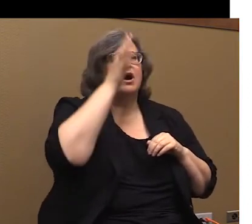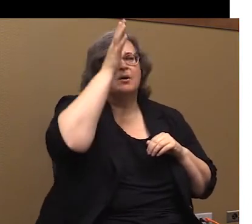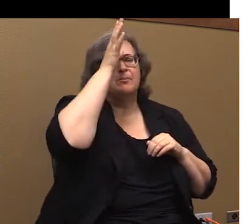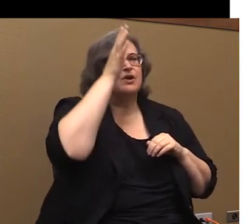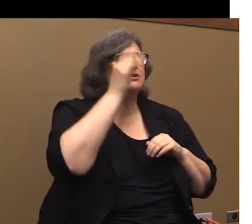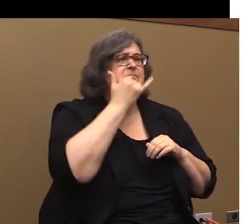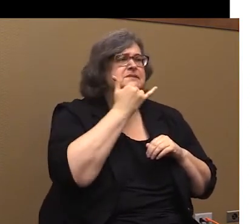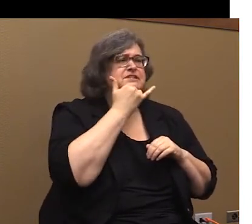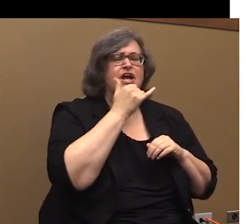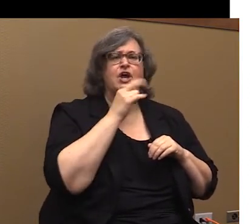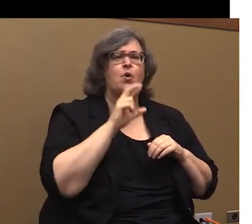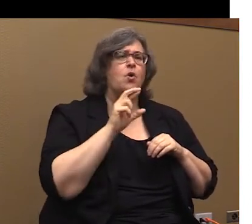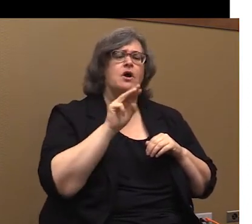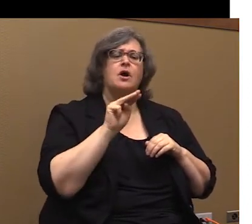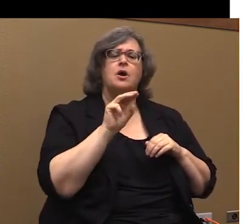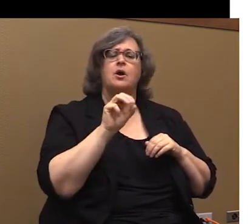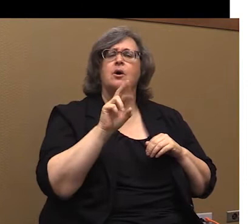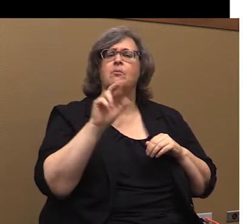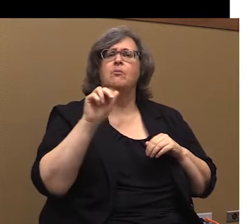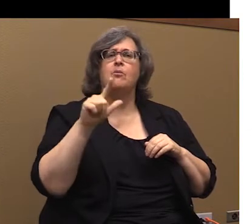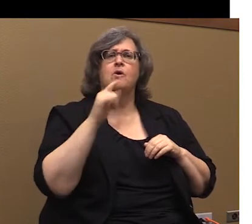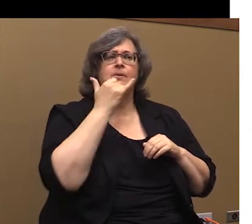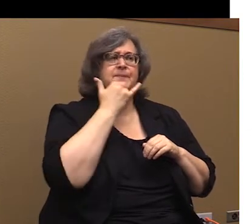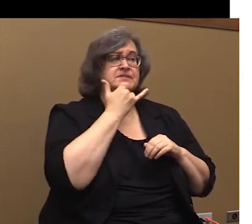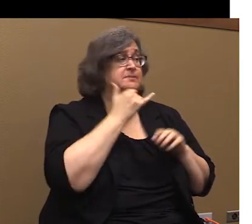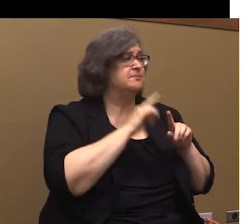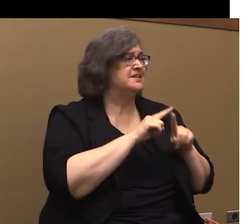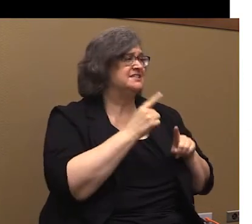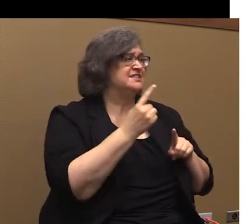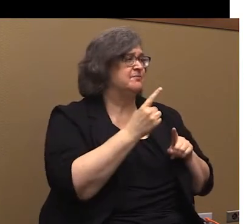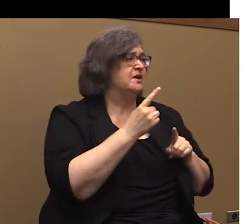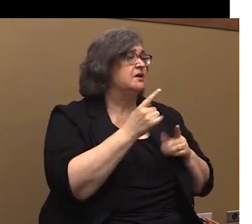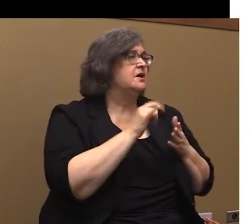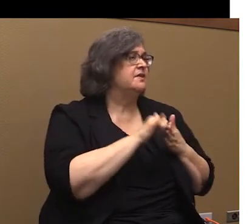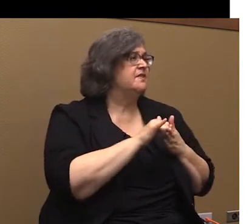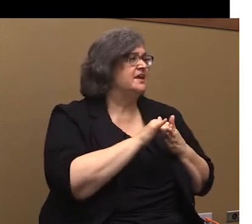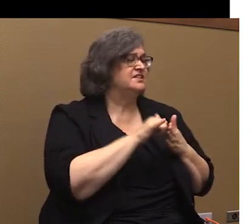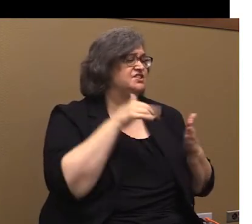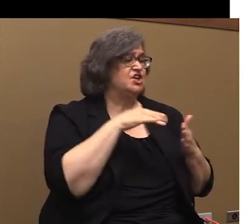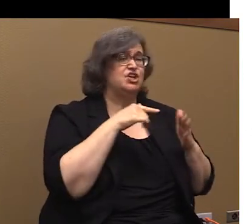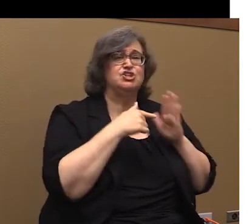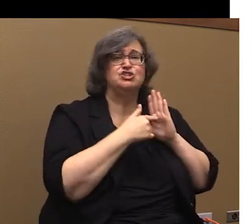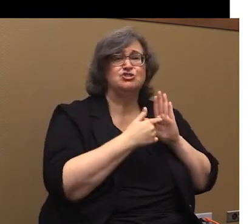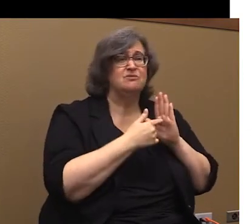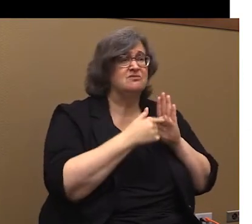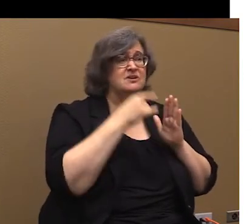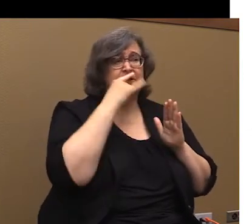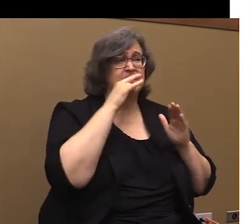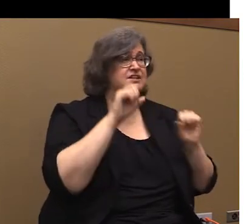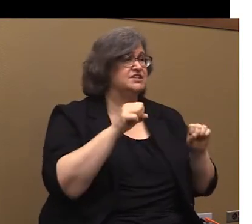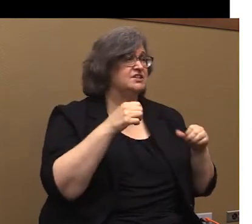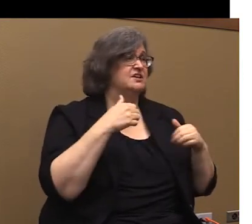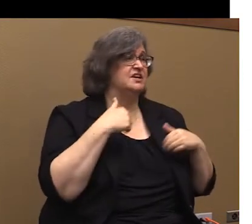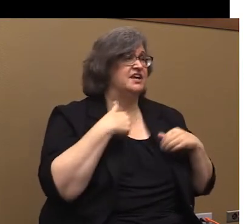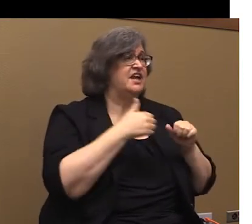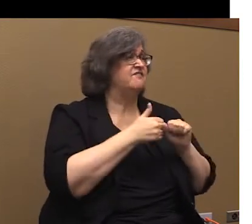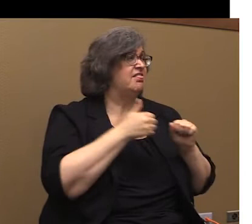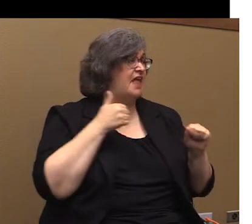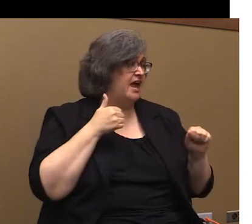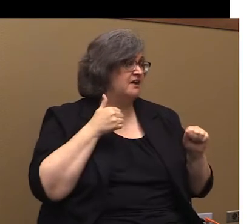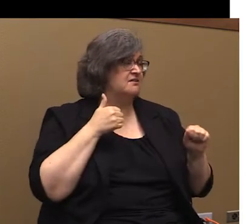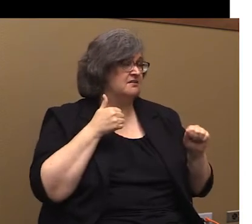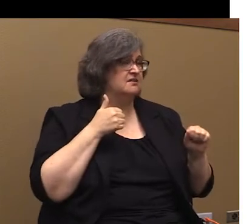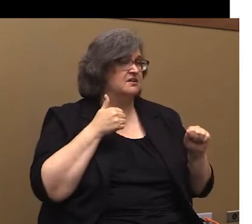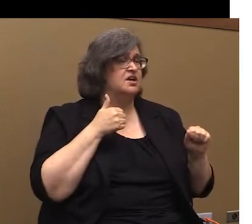a parenting flaw or a moral flaw. It is just something that studies have shown that